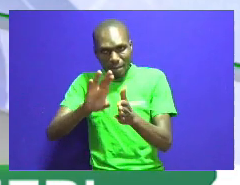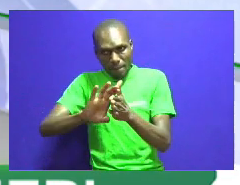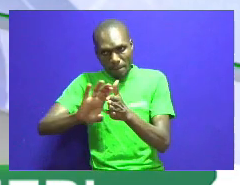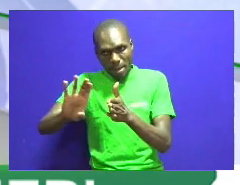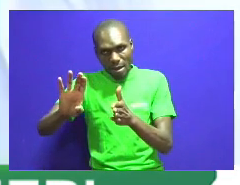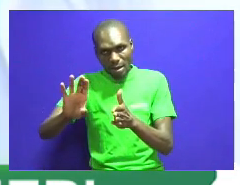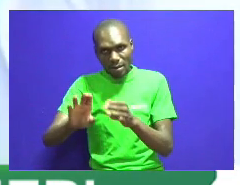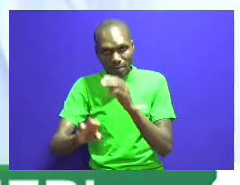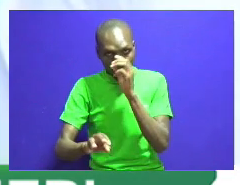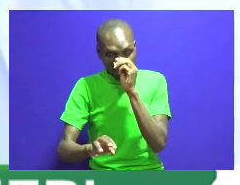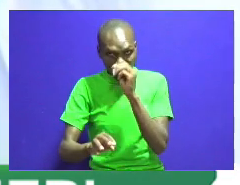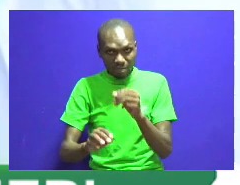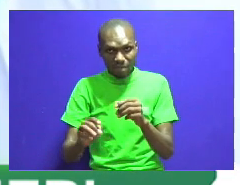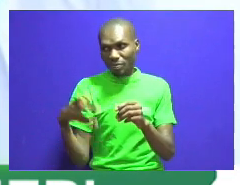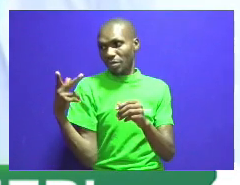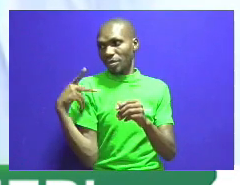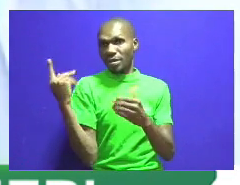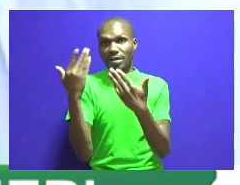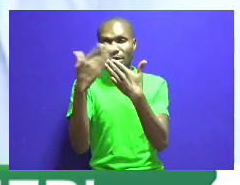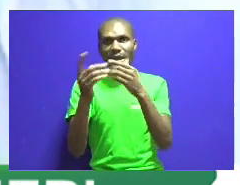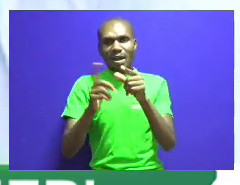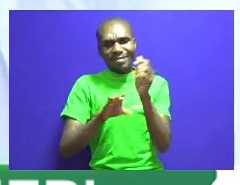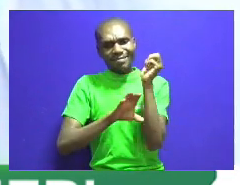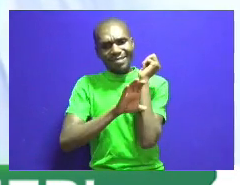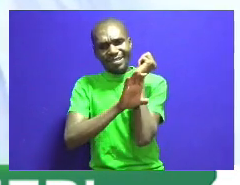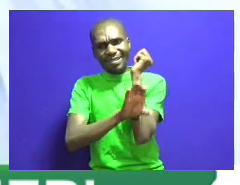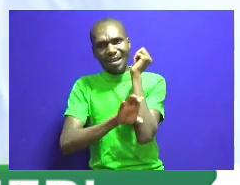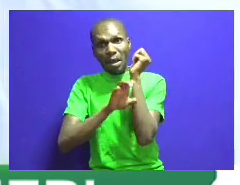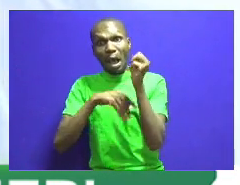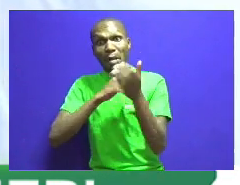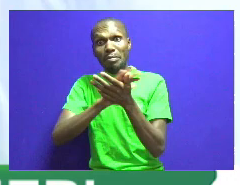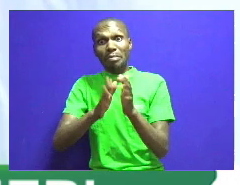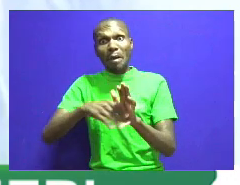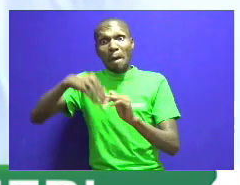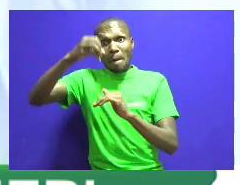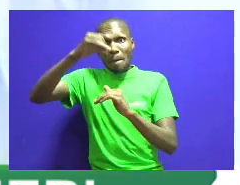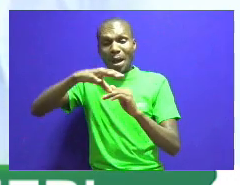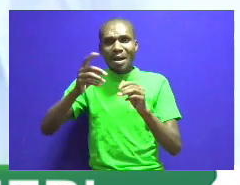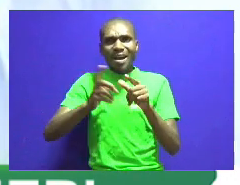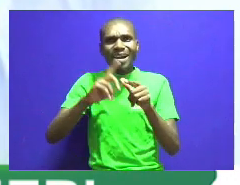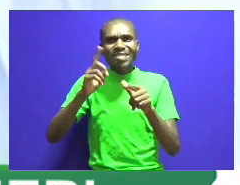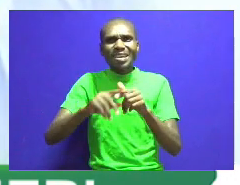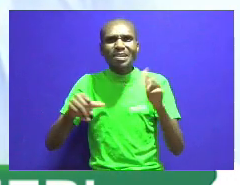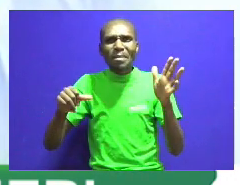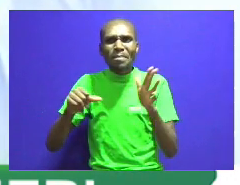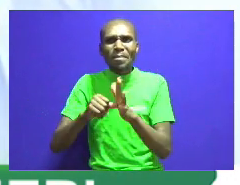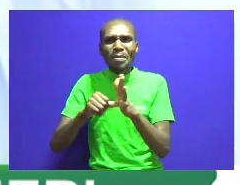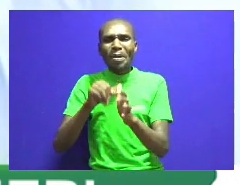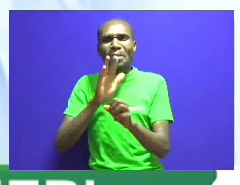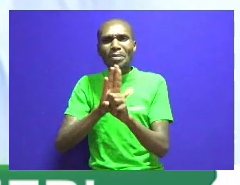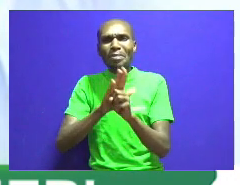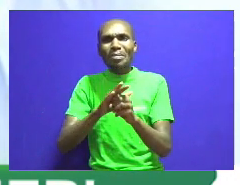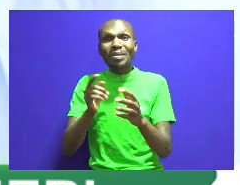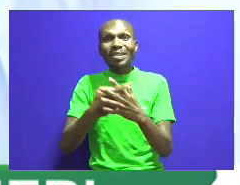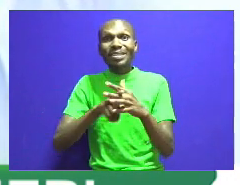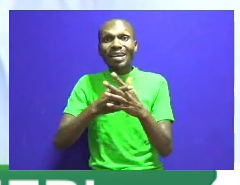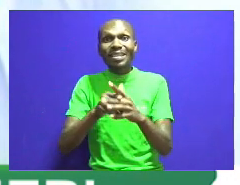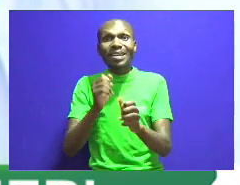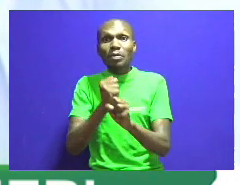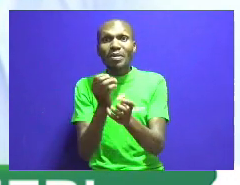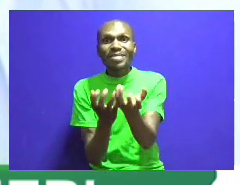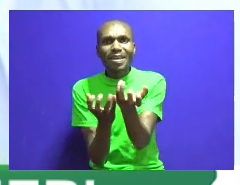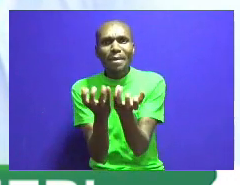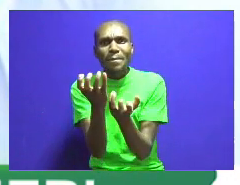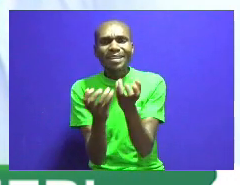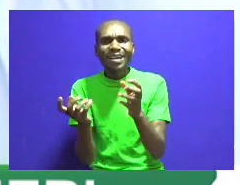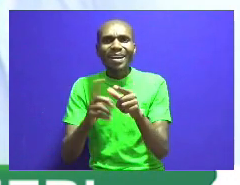na Mange. Last night the country was plunged into a blackout which affected key government establishments, among